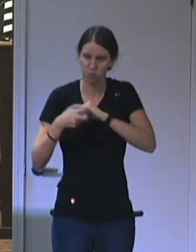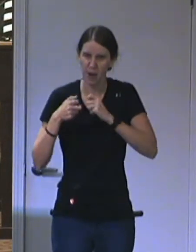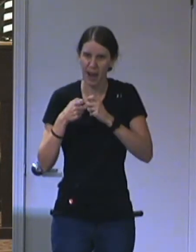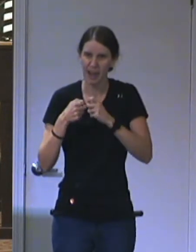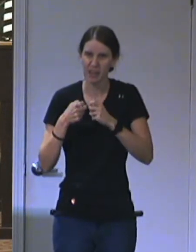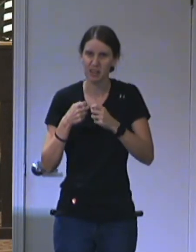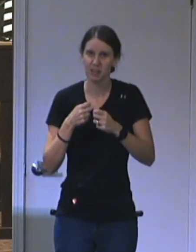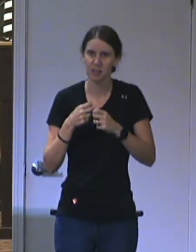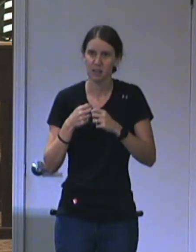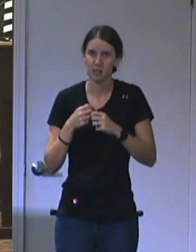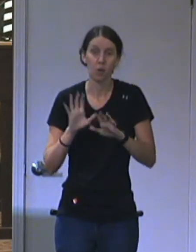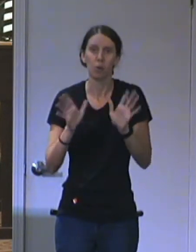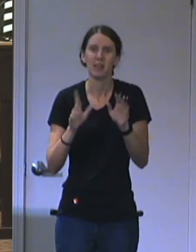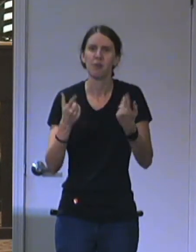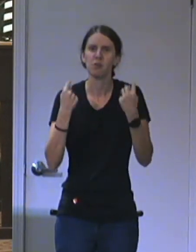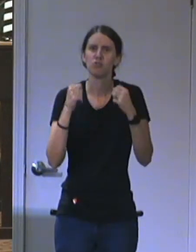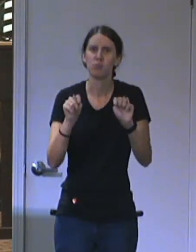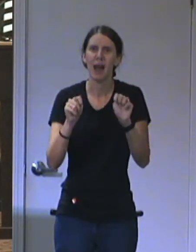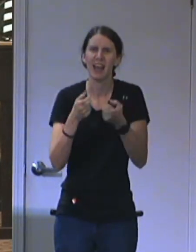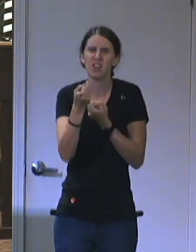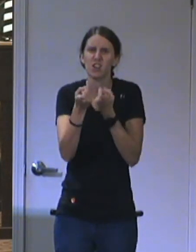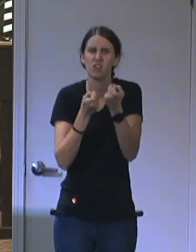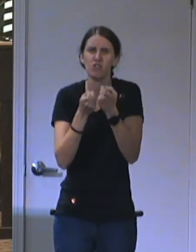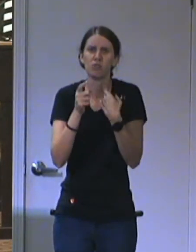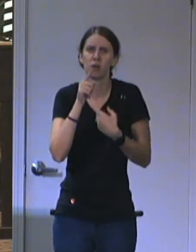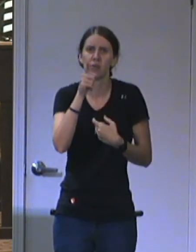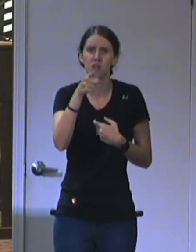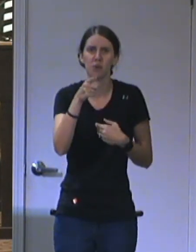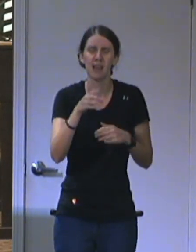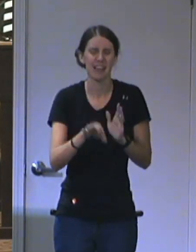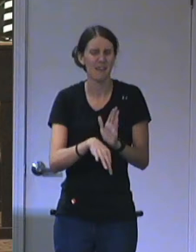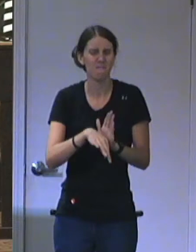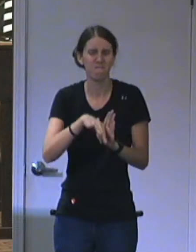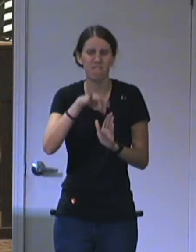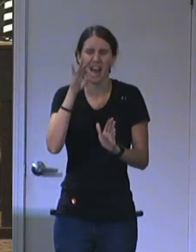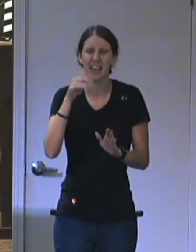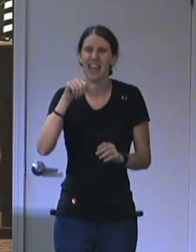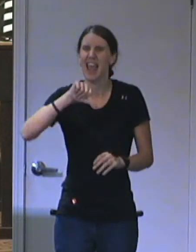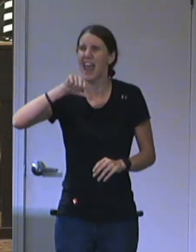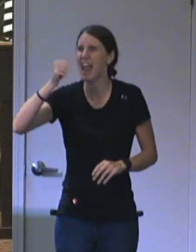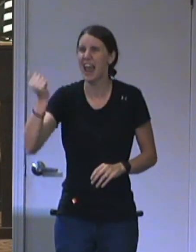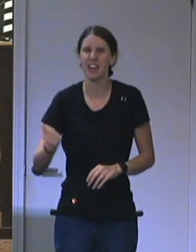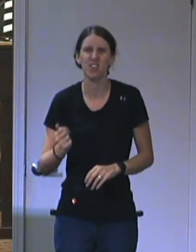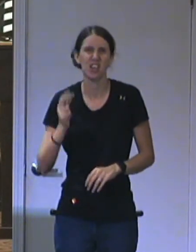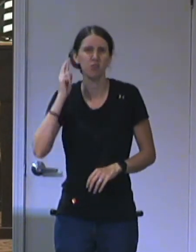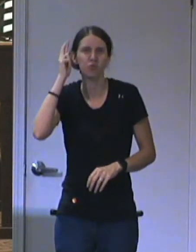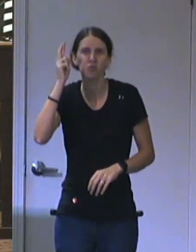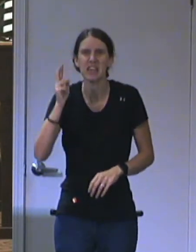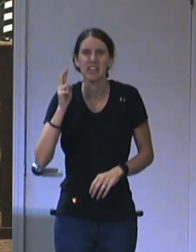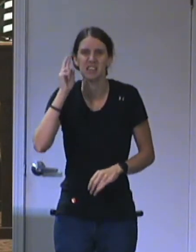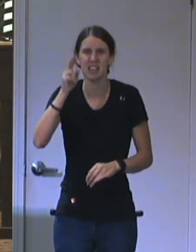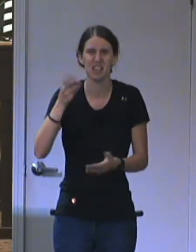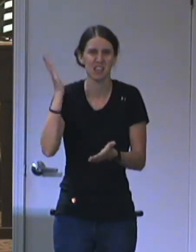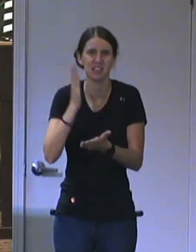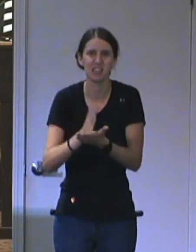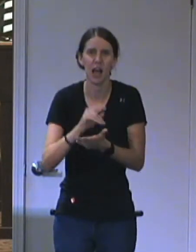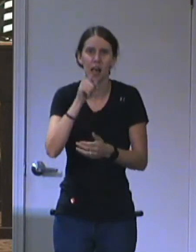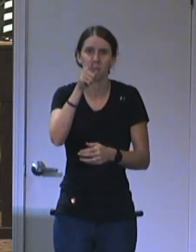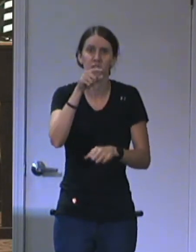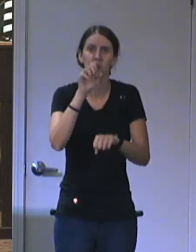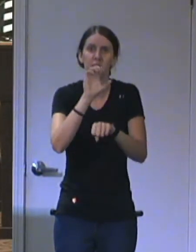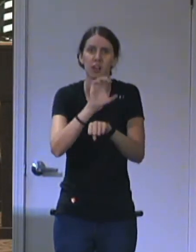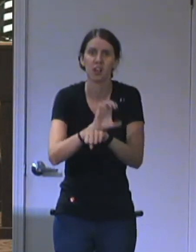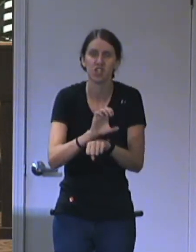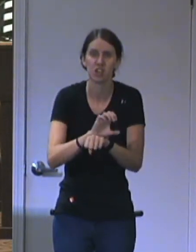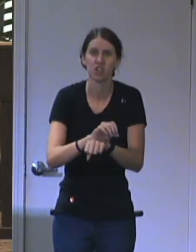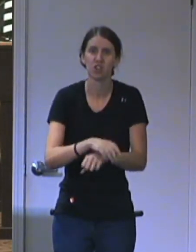control you, and they will find every reason in the book to keep you from serving the Lord, to keep you from going to church, to keep you from doing